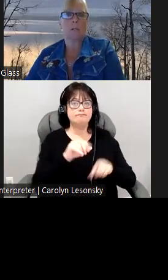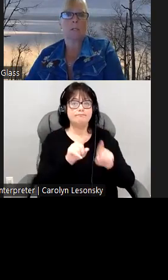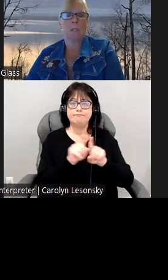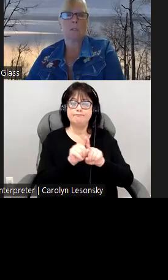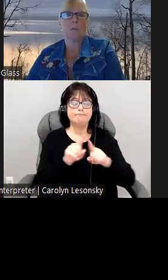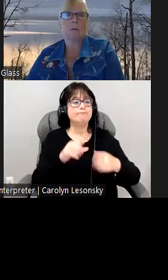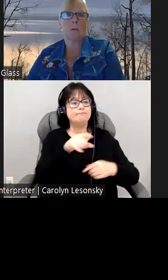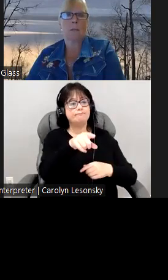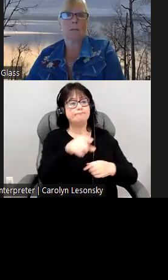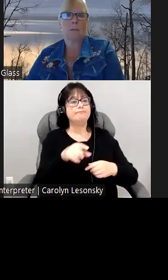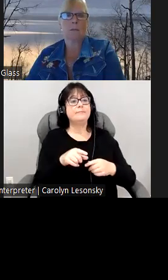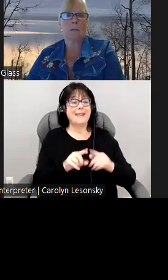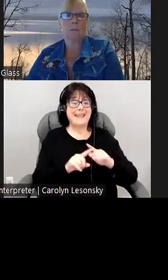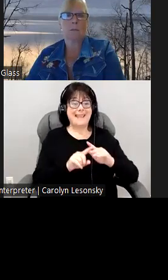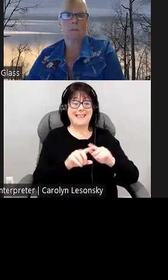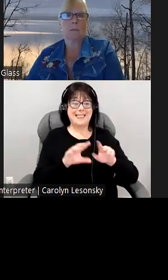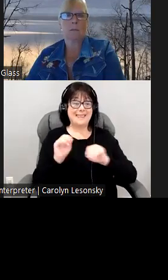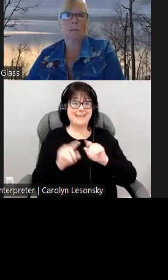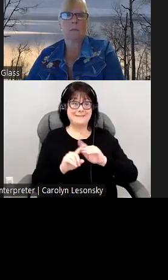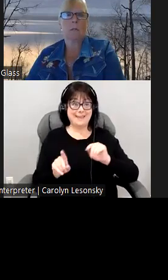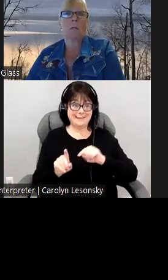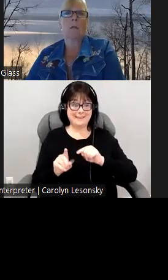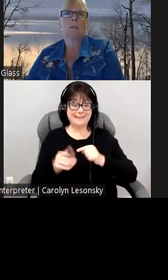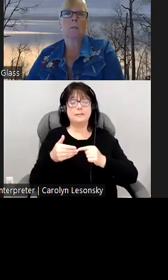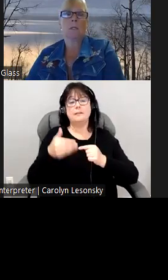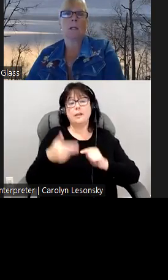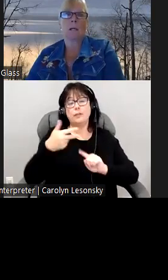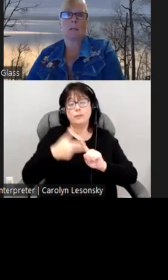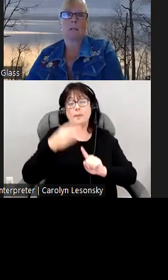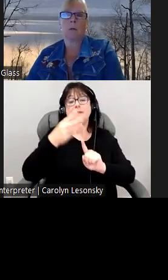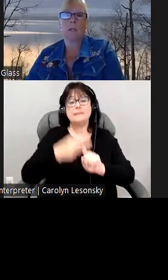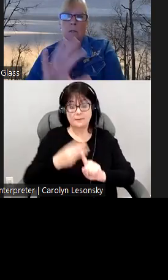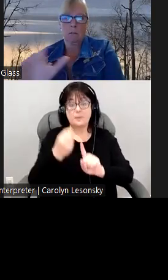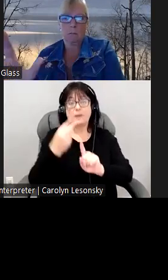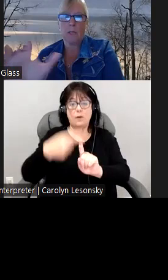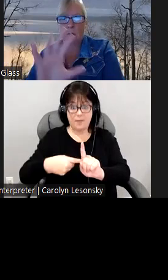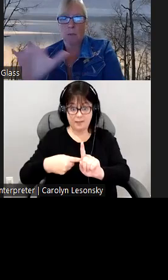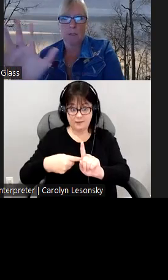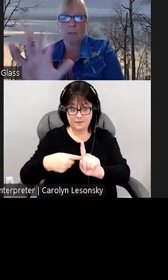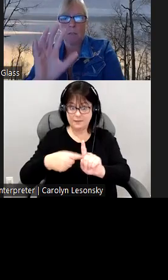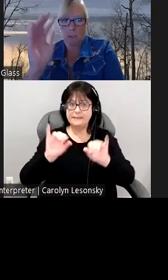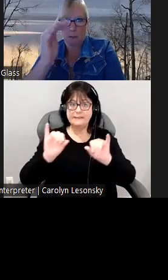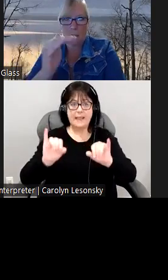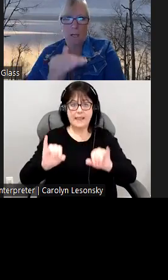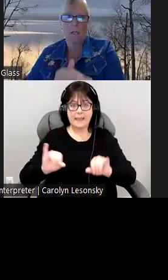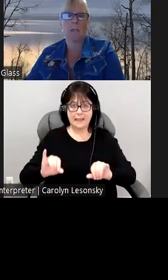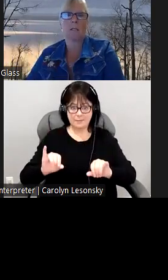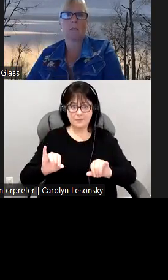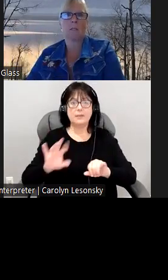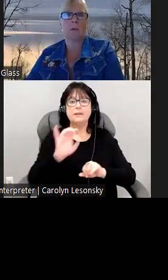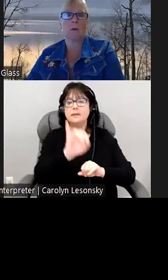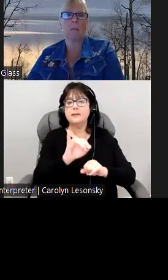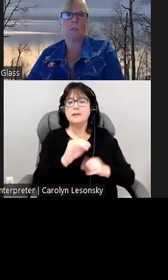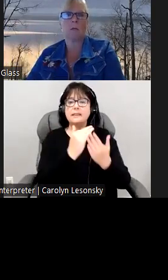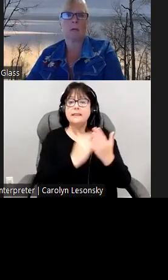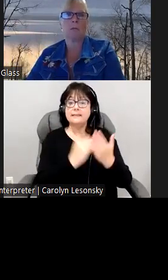at 3, 6, and 12 months as we did at exit. So I didn't paste them all in here because they're exactly the same list